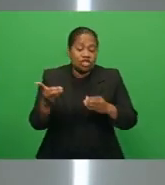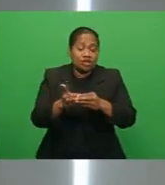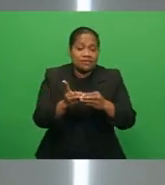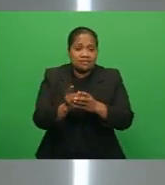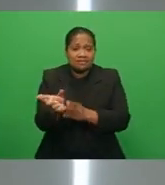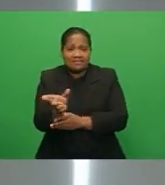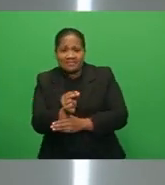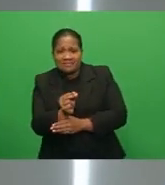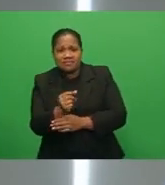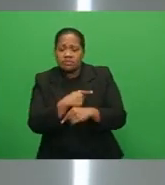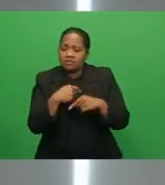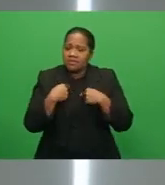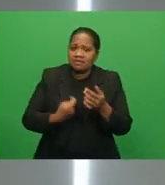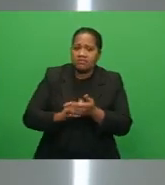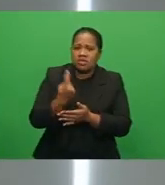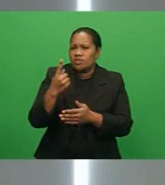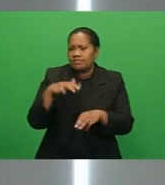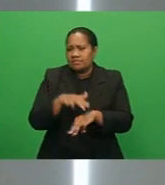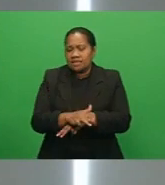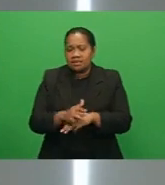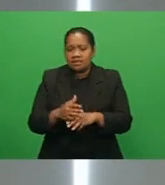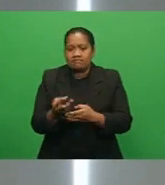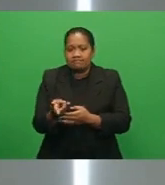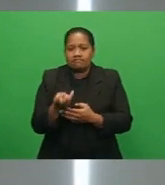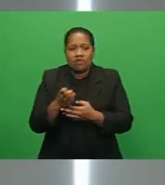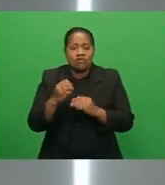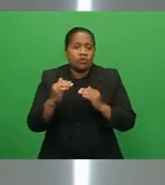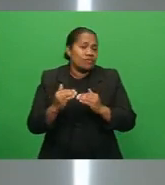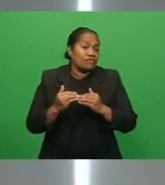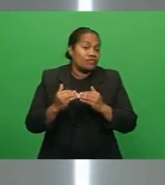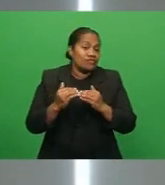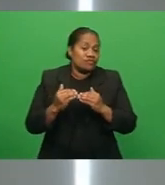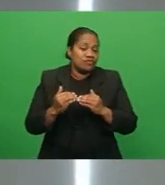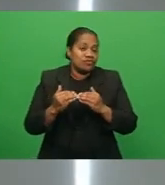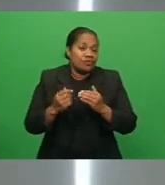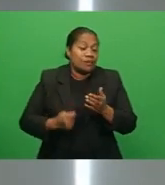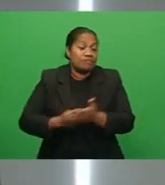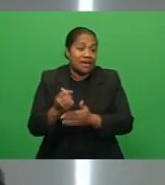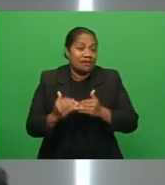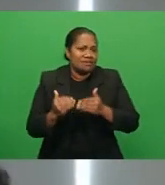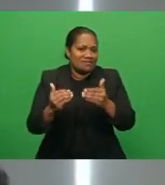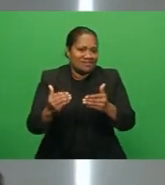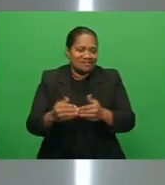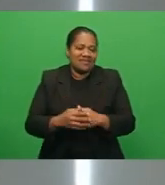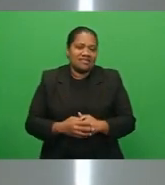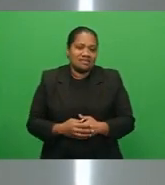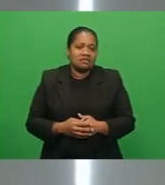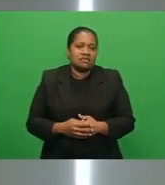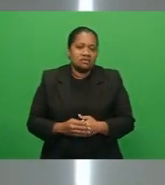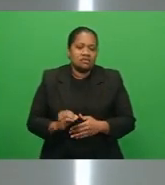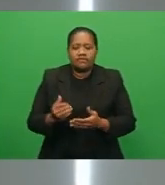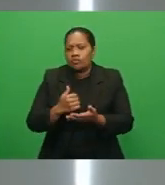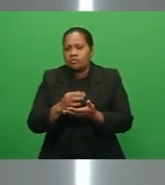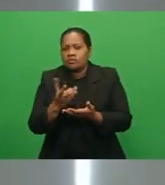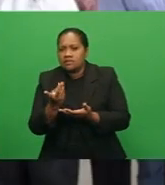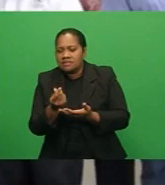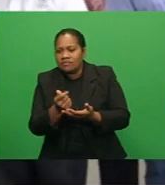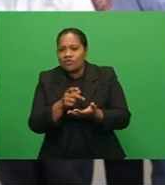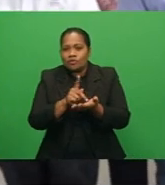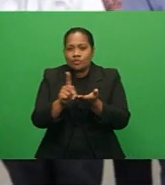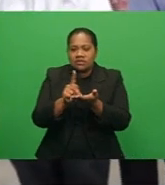will pay 1 month's salary in advance to the employer for the number of positions that have been